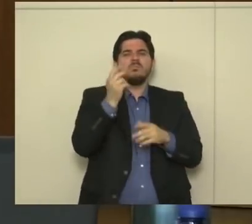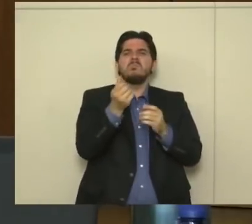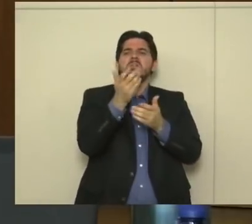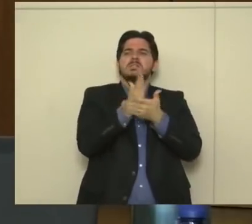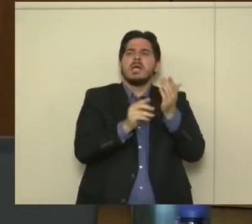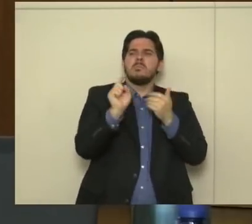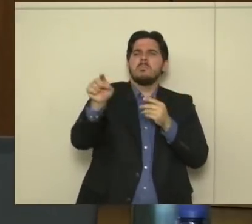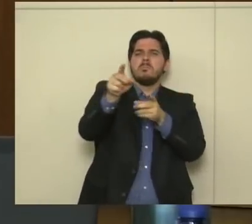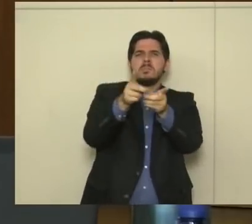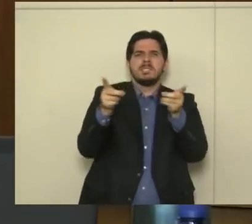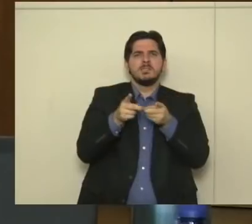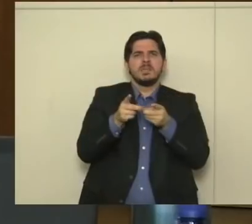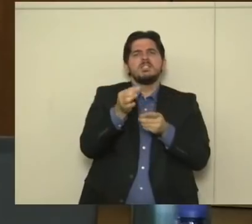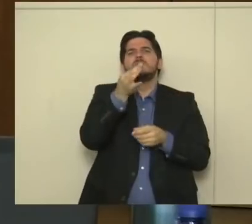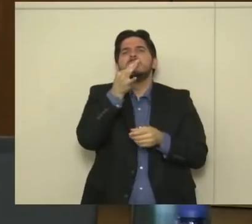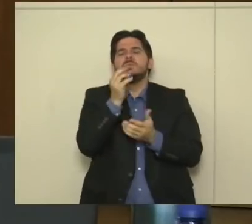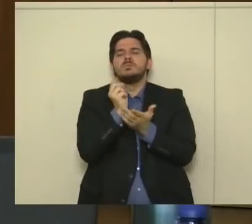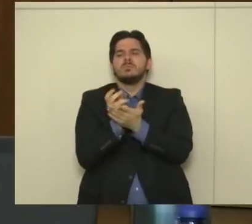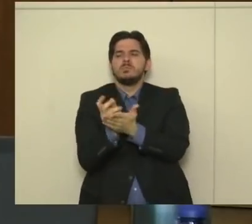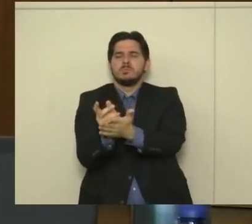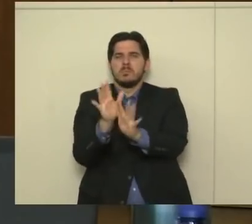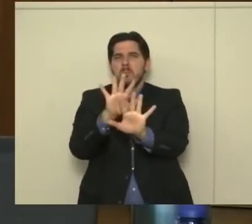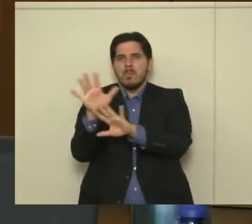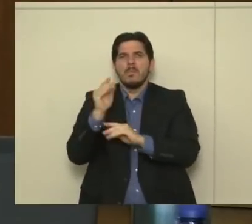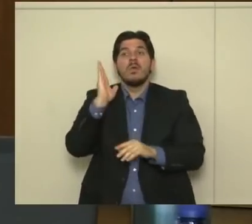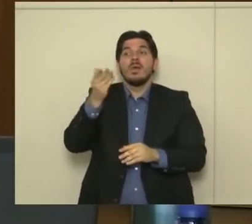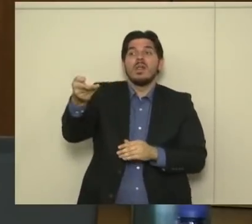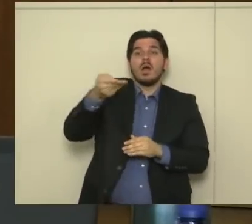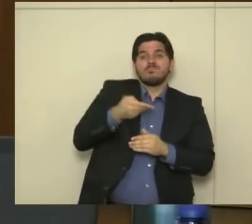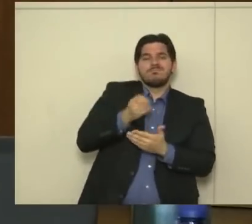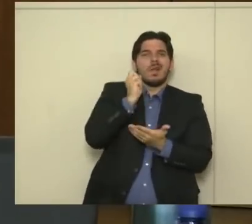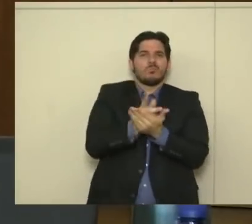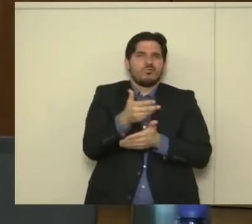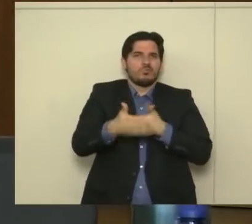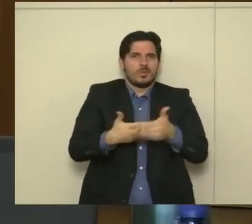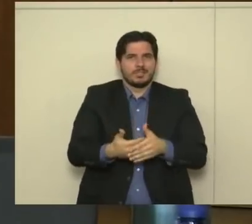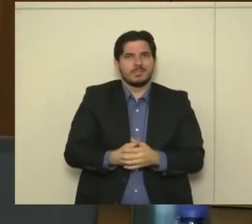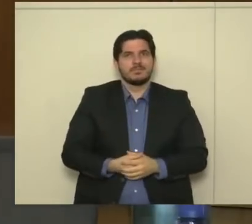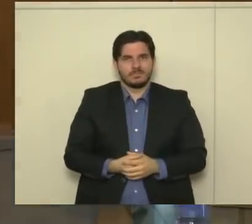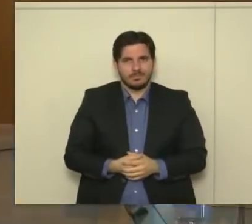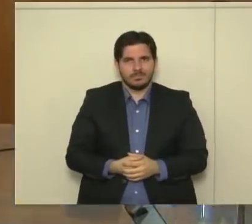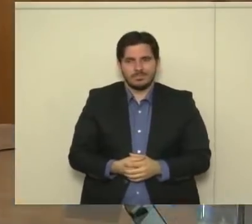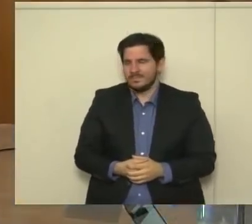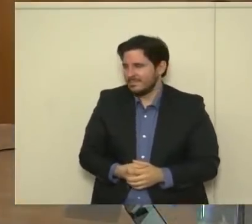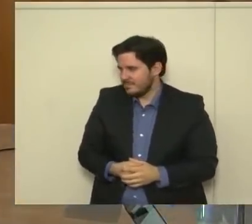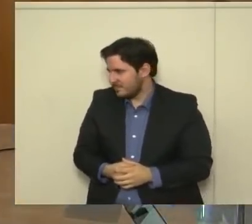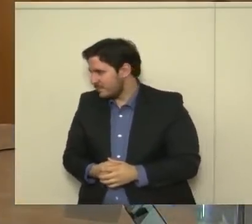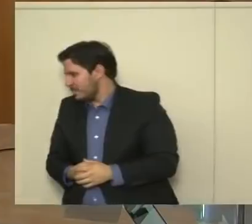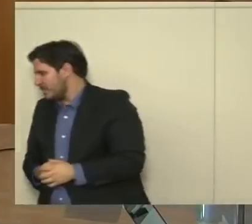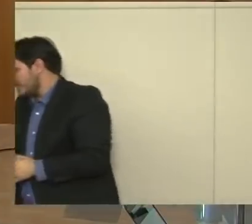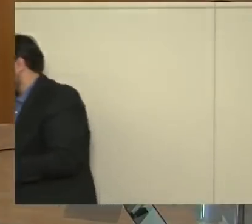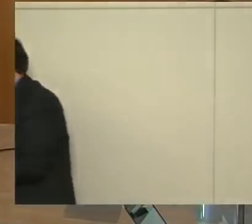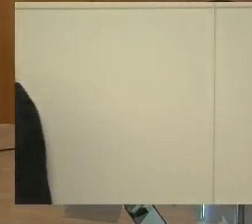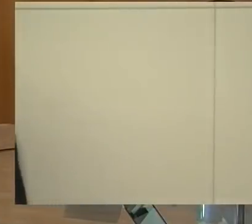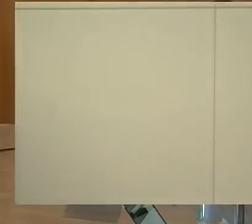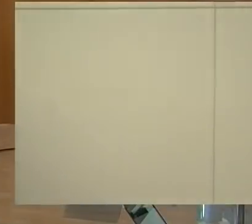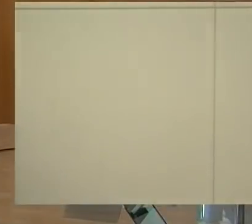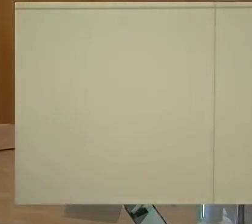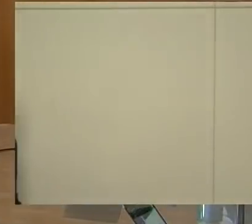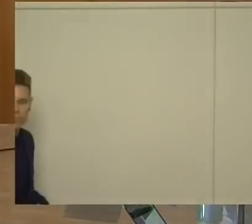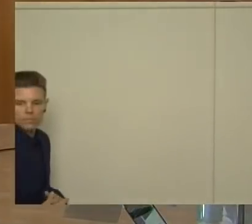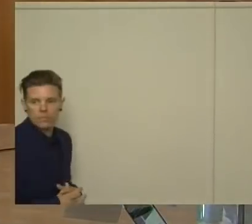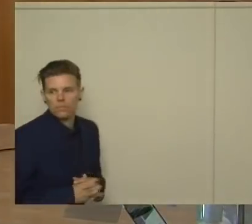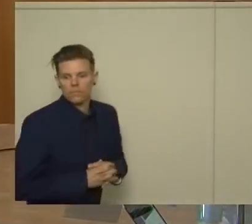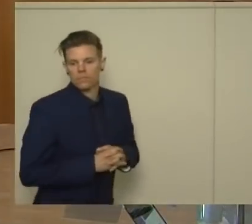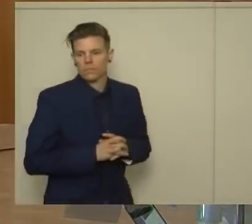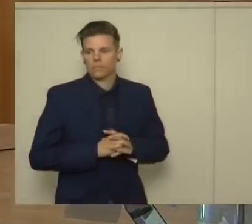on will get those submitted and get that approval process. Yeah, yes, and